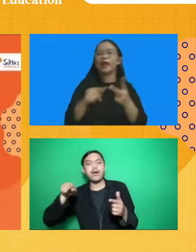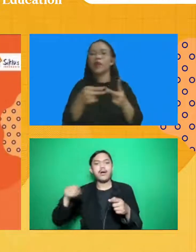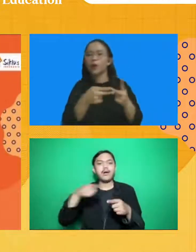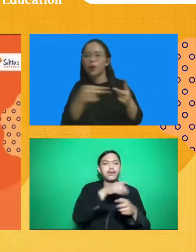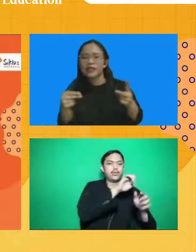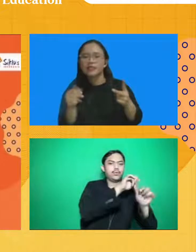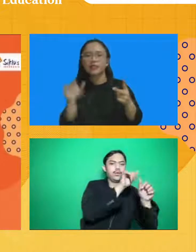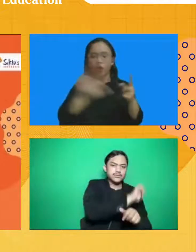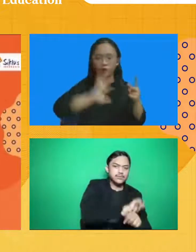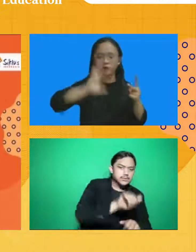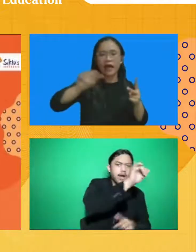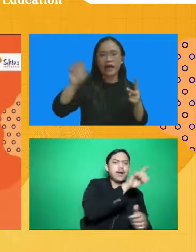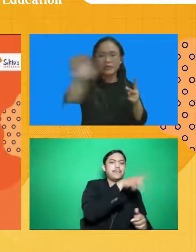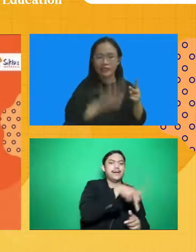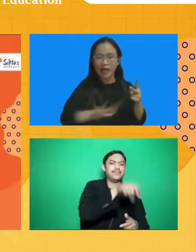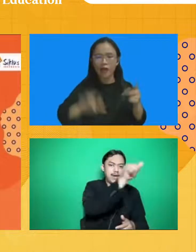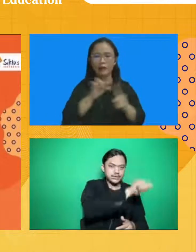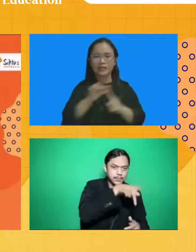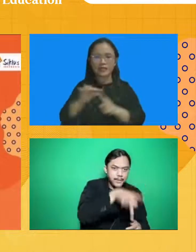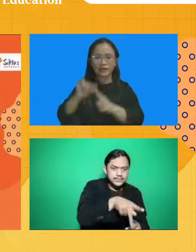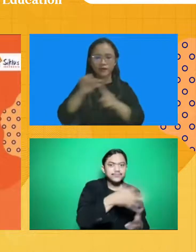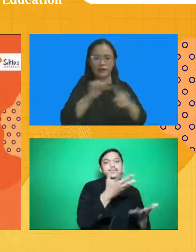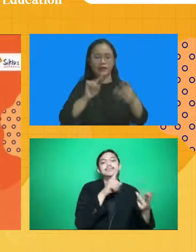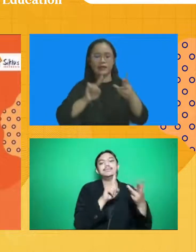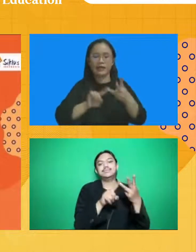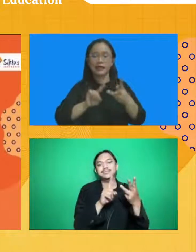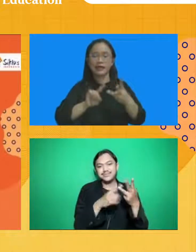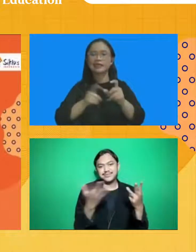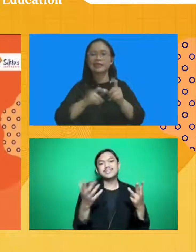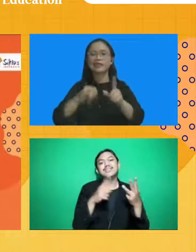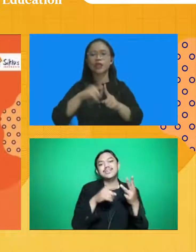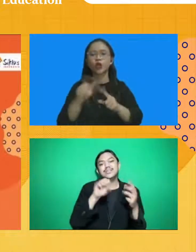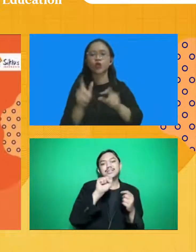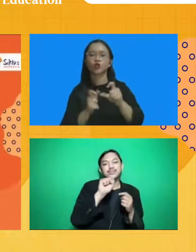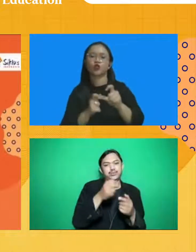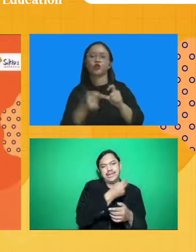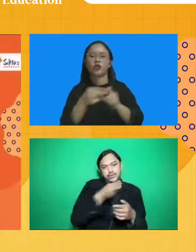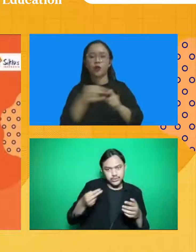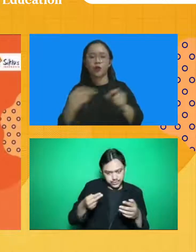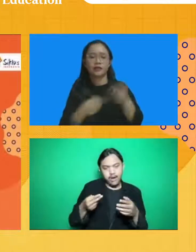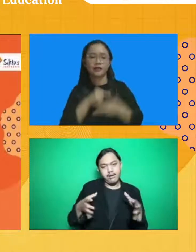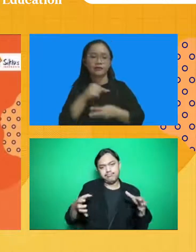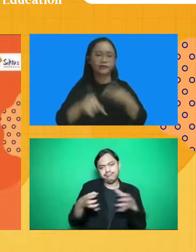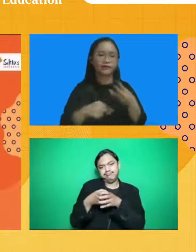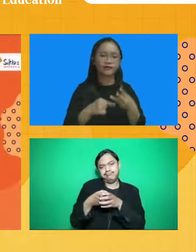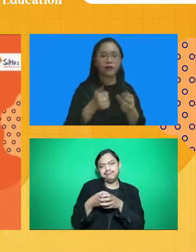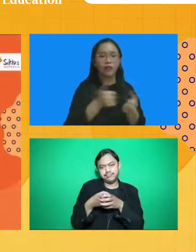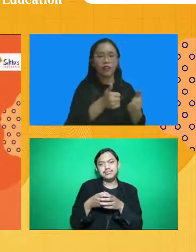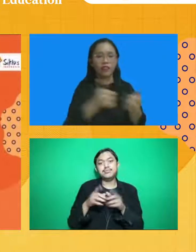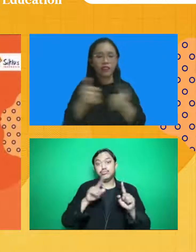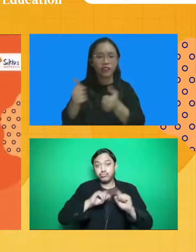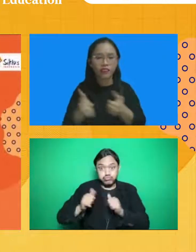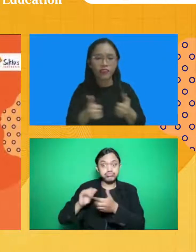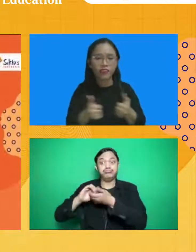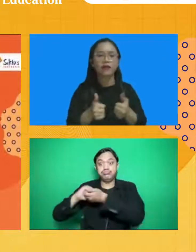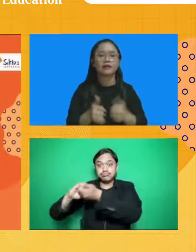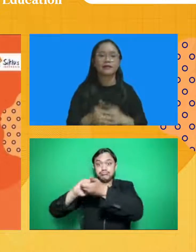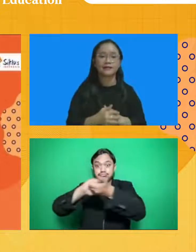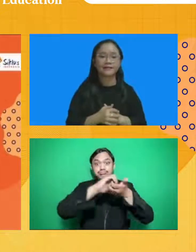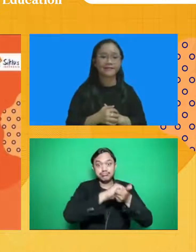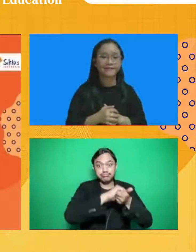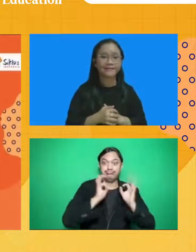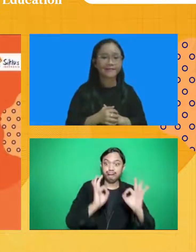understood as a period of transitions from the dependence of childhood to adulthood. Good morning and good evening. Warmly welcome to this